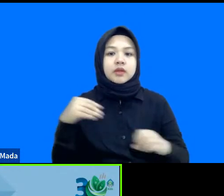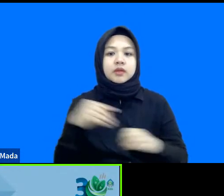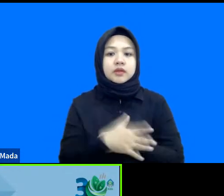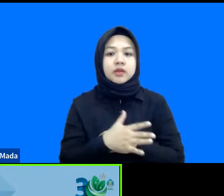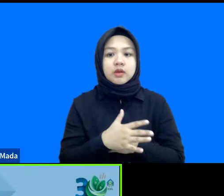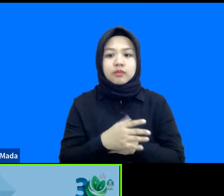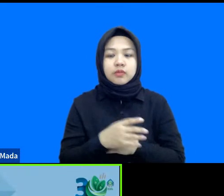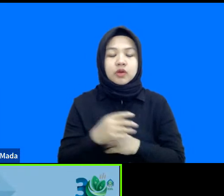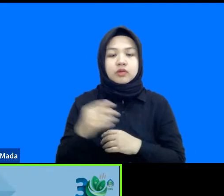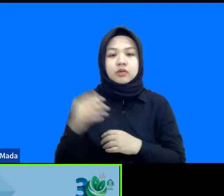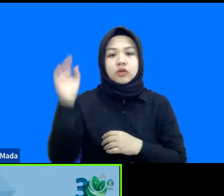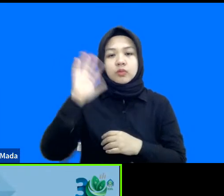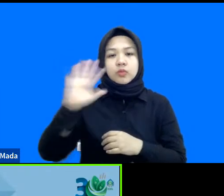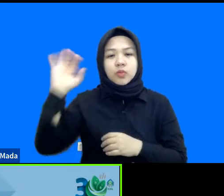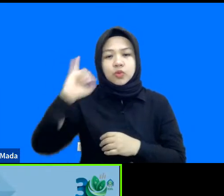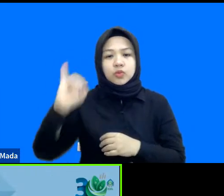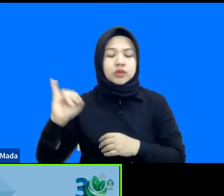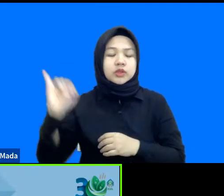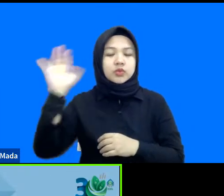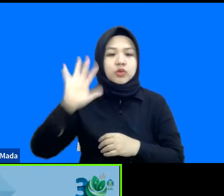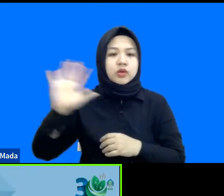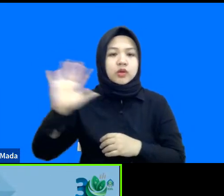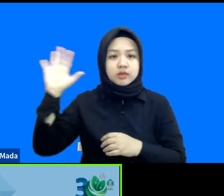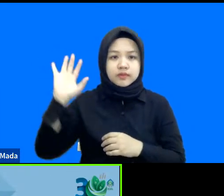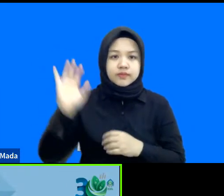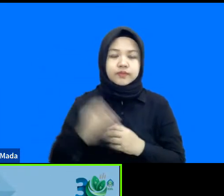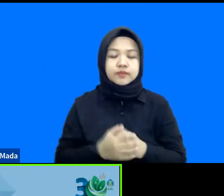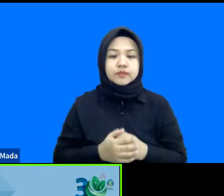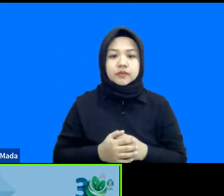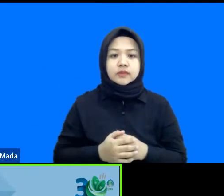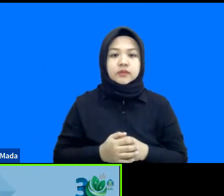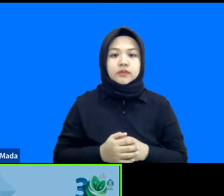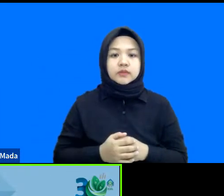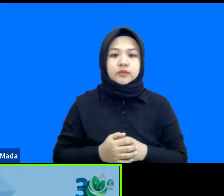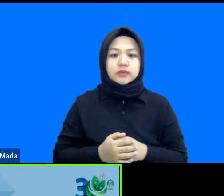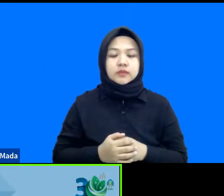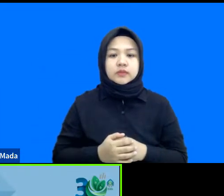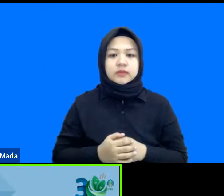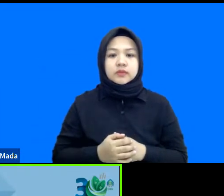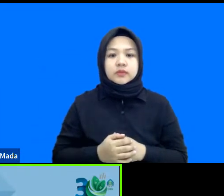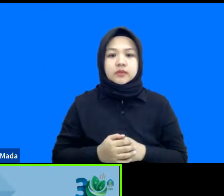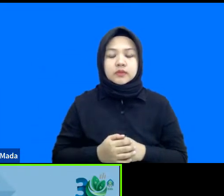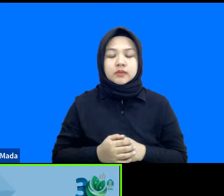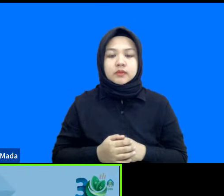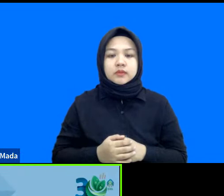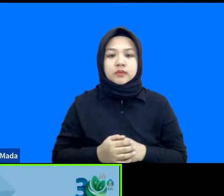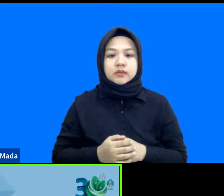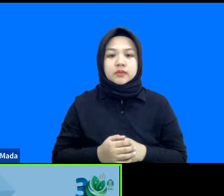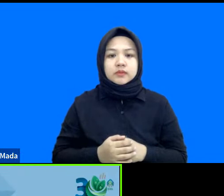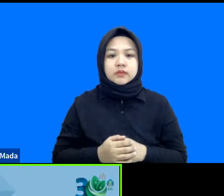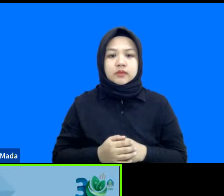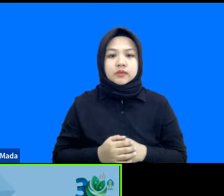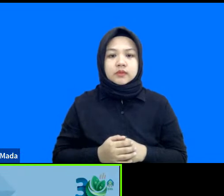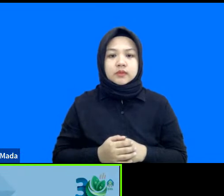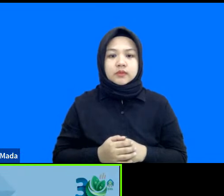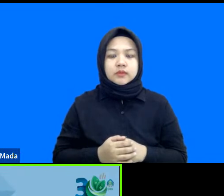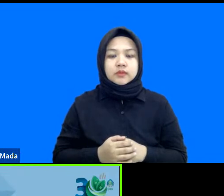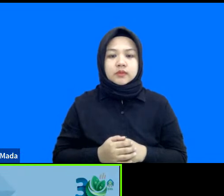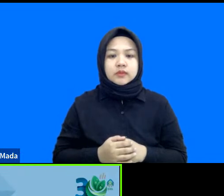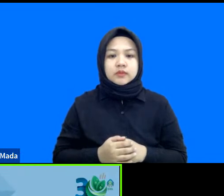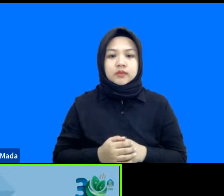a strong strong connection. They have strong what's